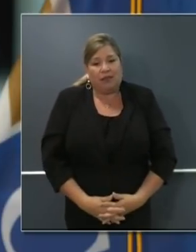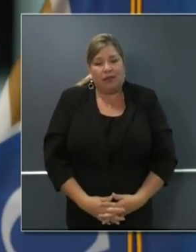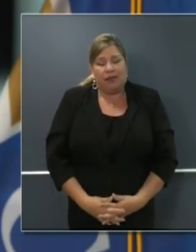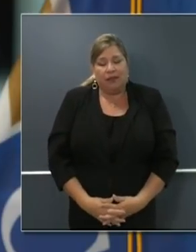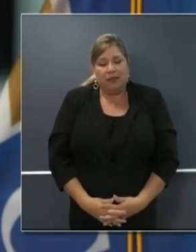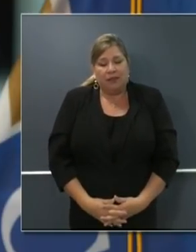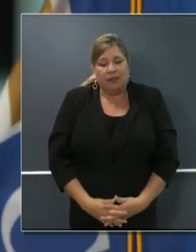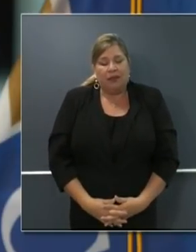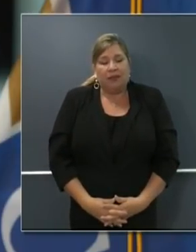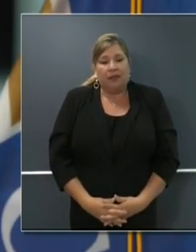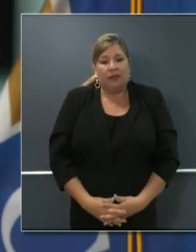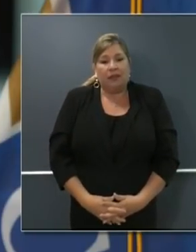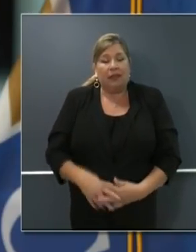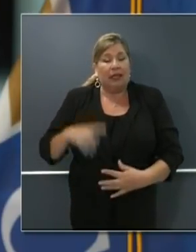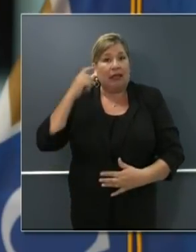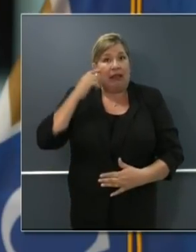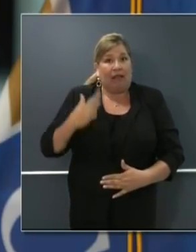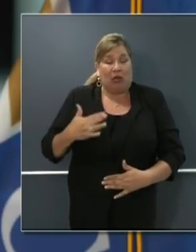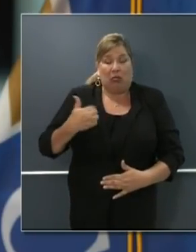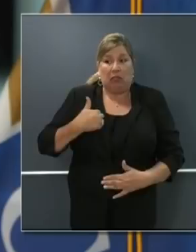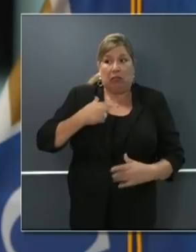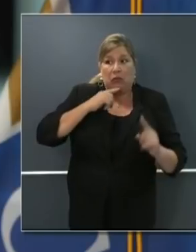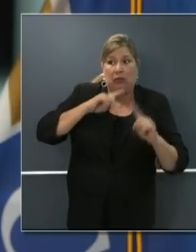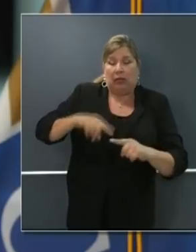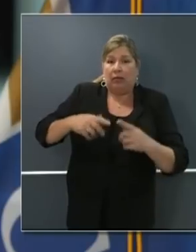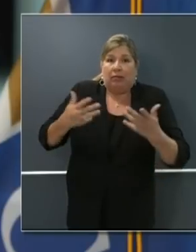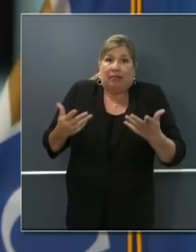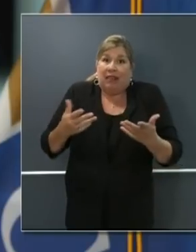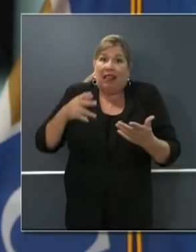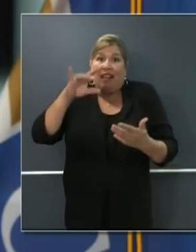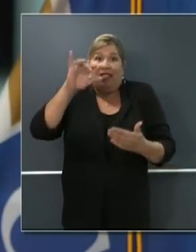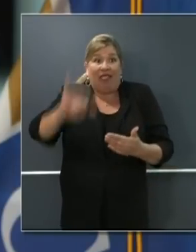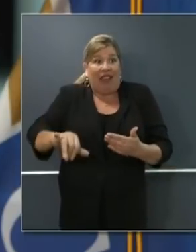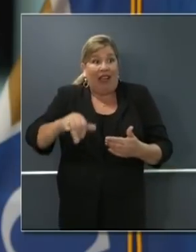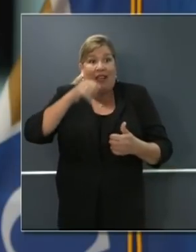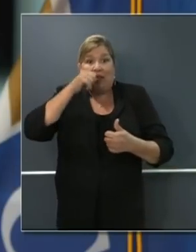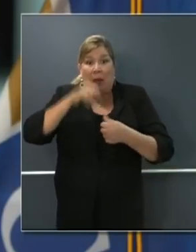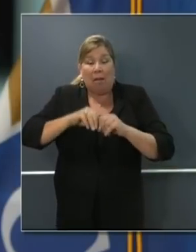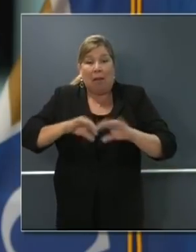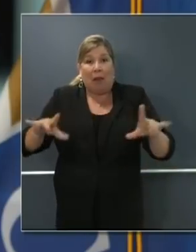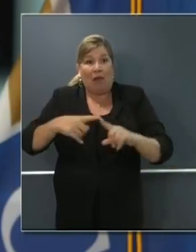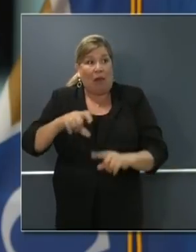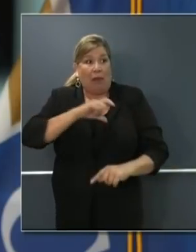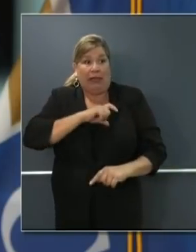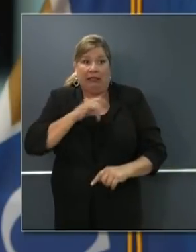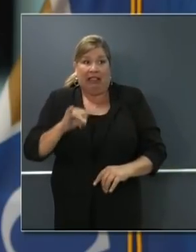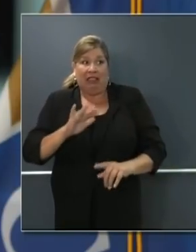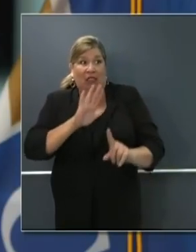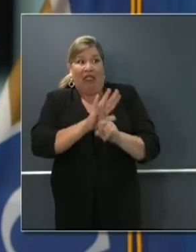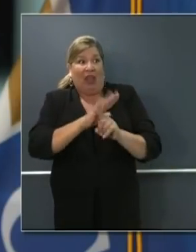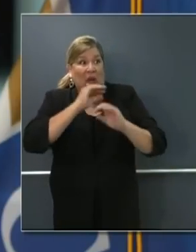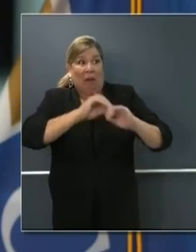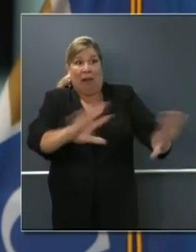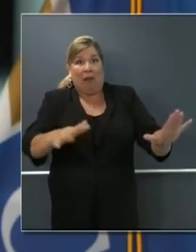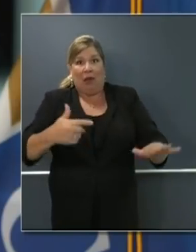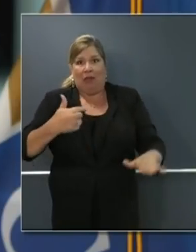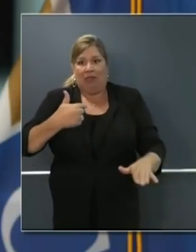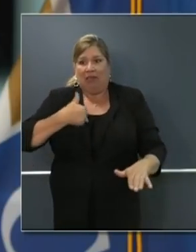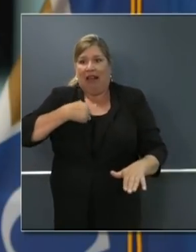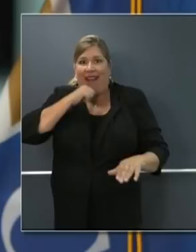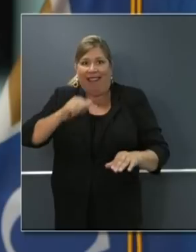Bottom line, that was their memo, but that memo never got to me. And as it relates to the issue that I'm grappling with, we've